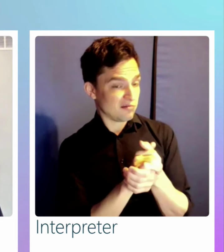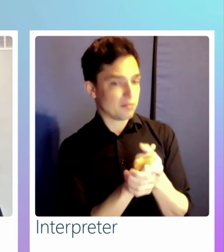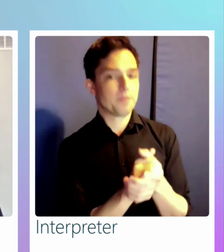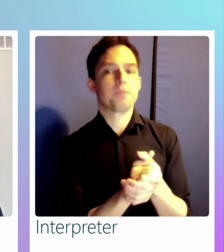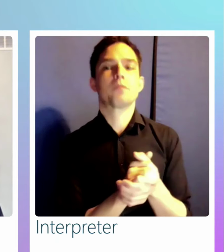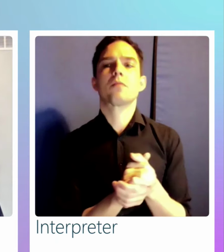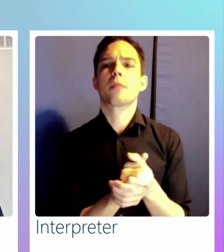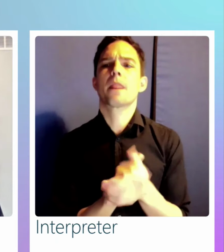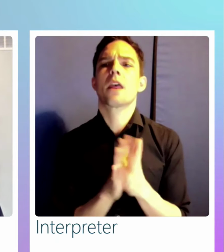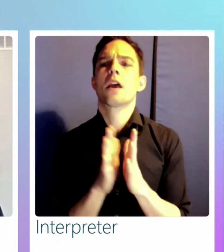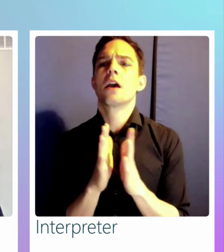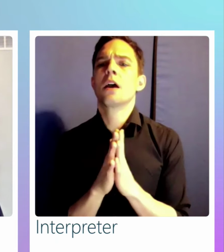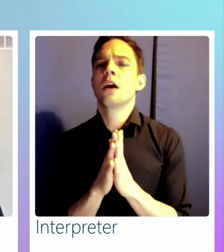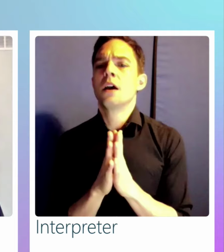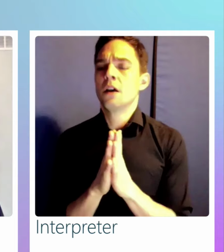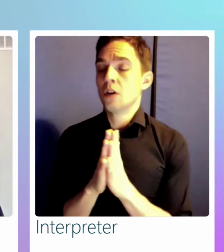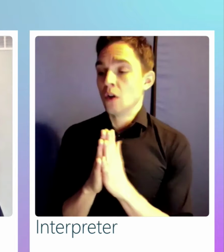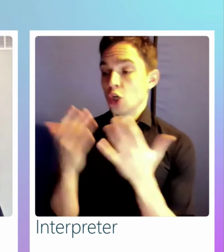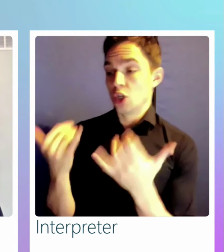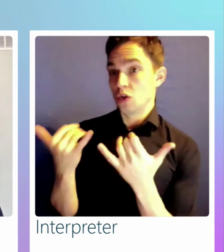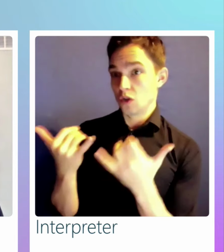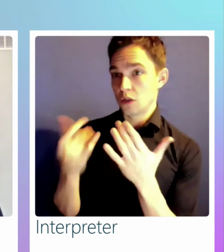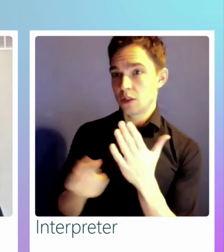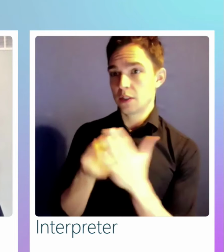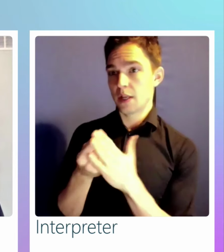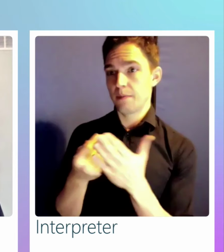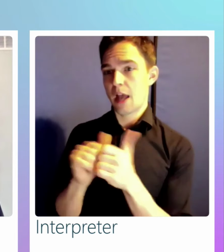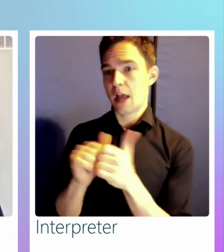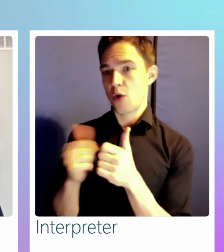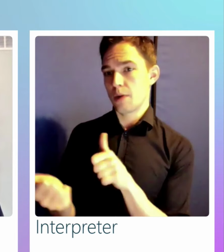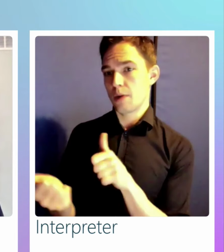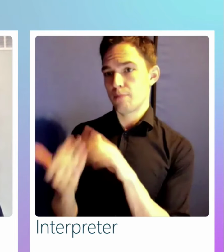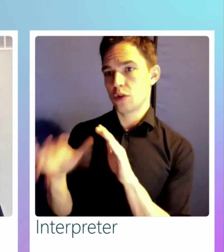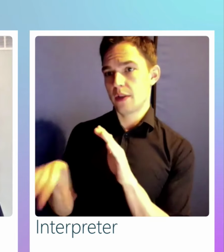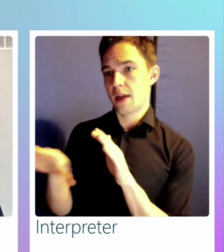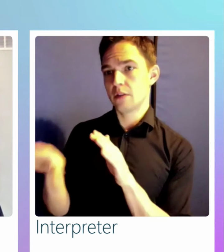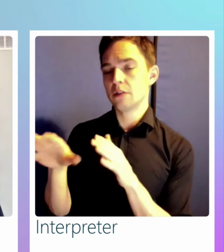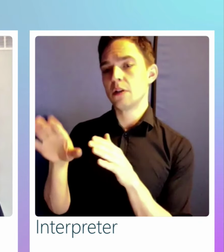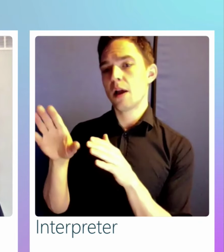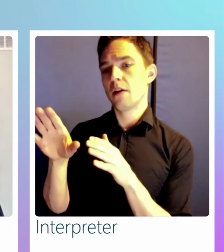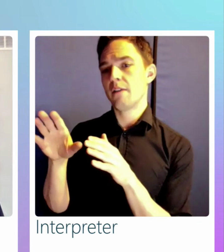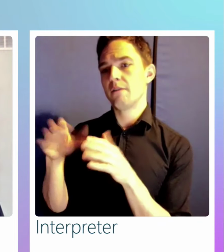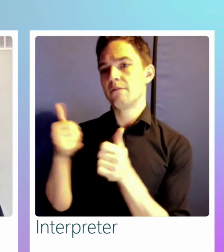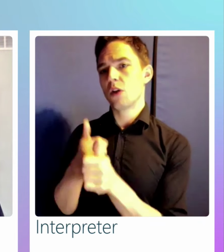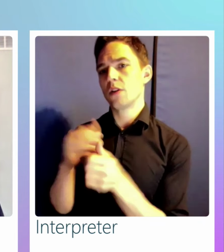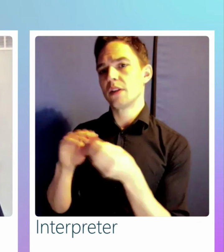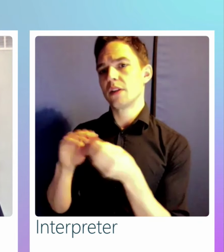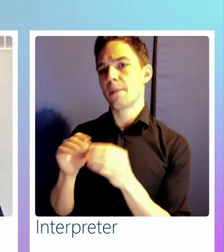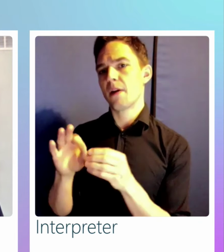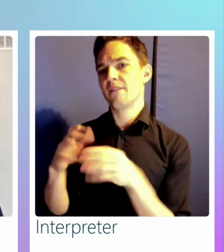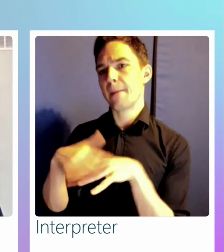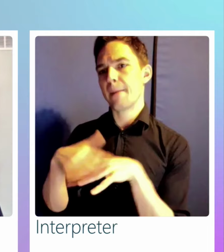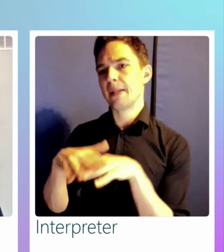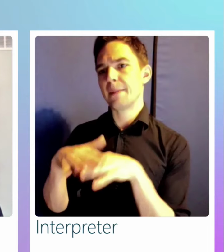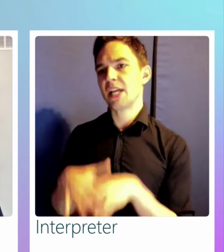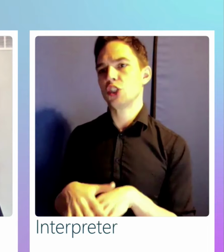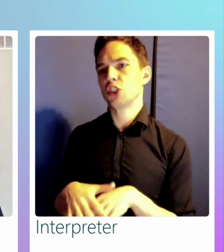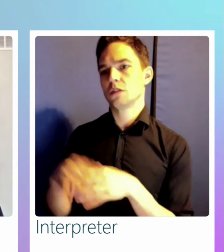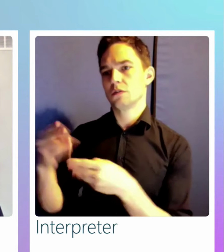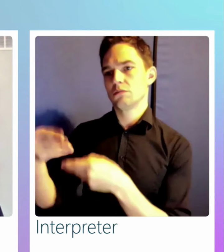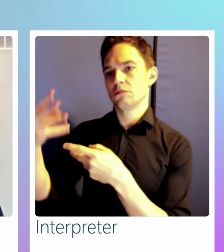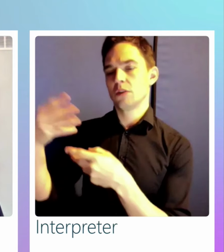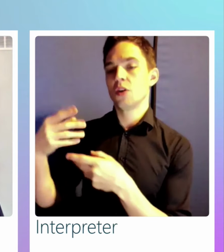There isn't. Currently, the way we're going about this is to go by number of implementations. We would like to see at least